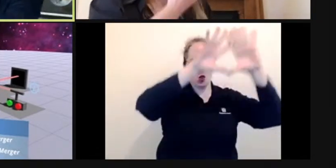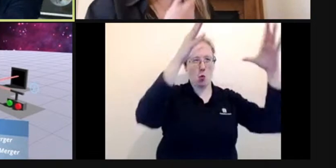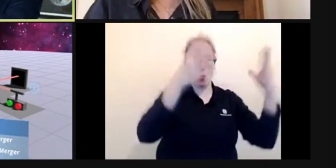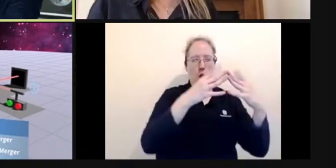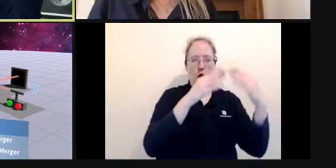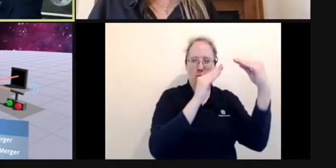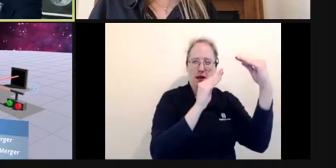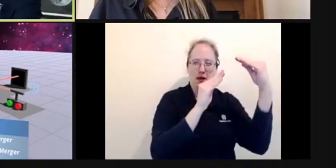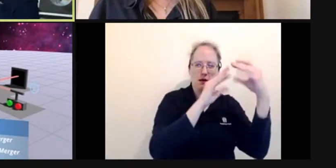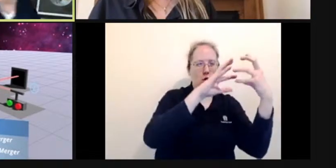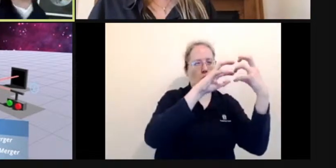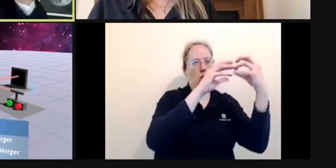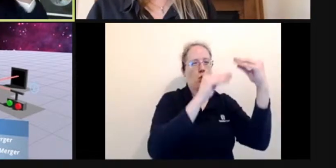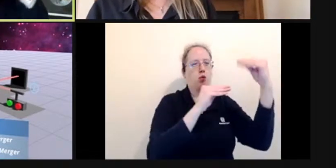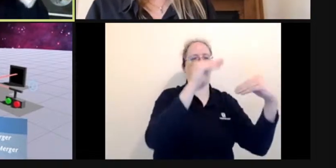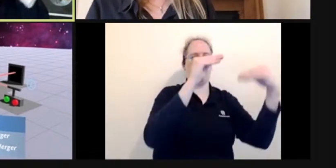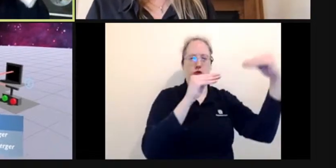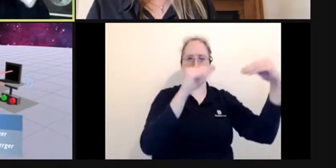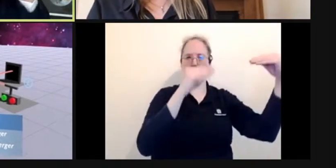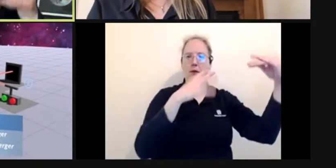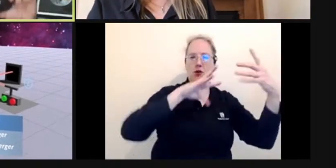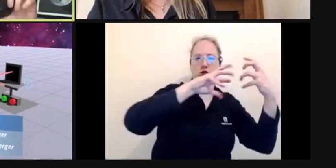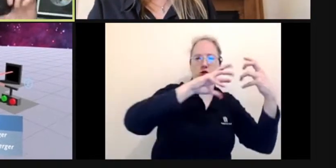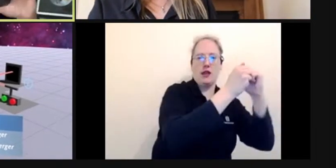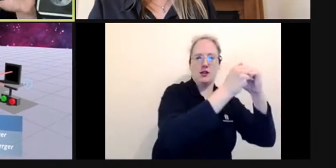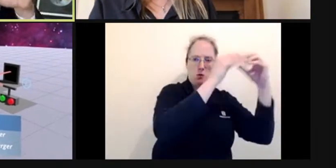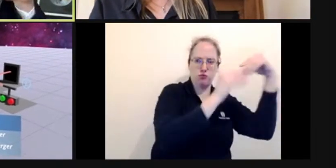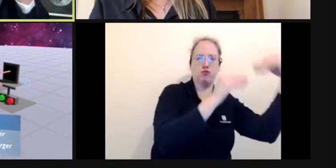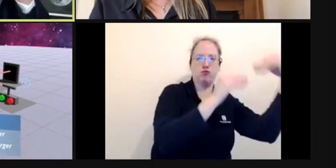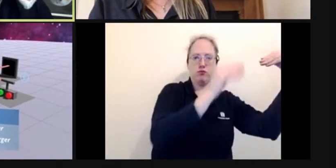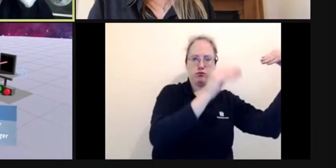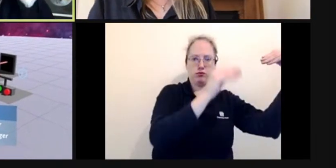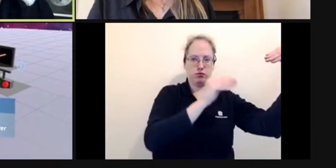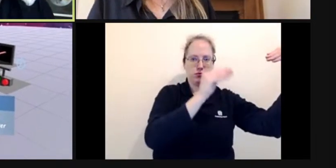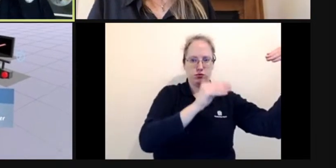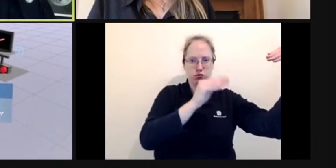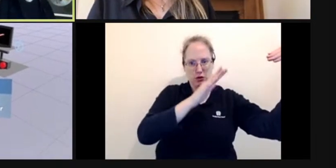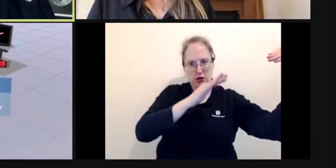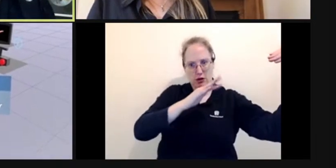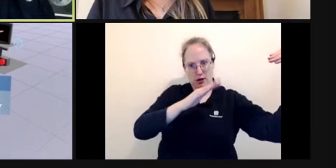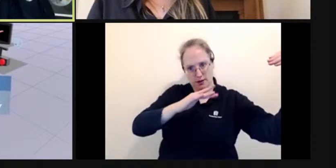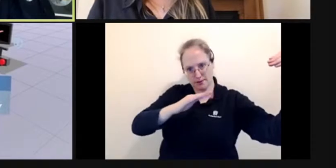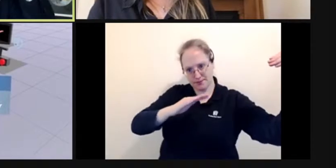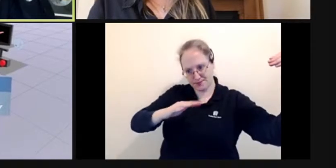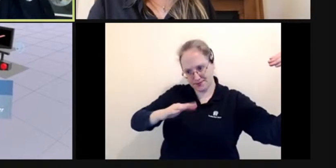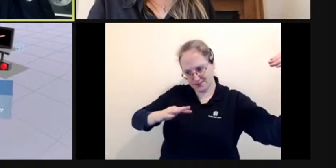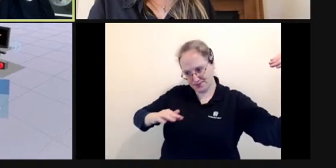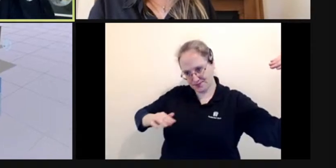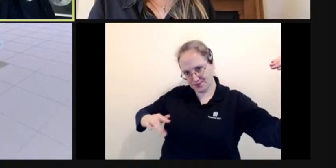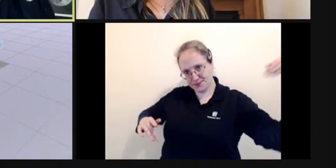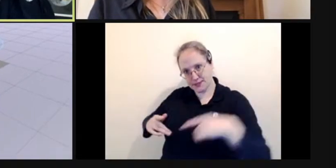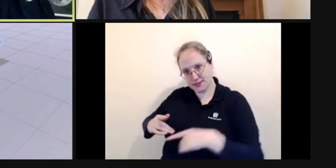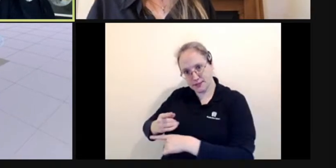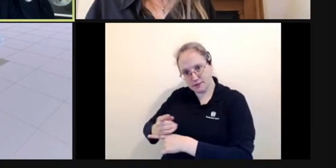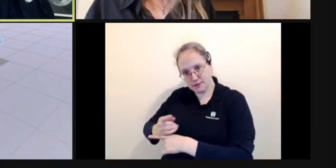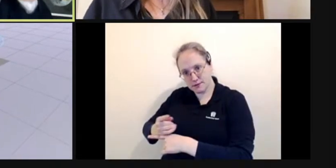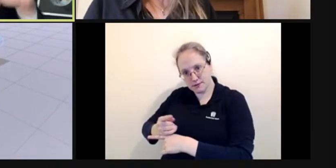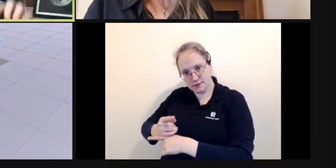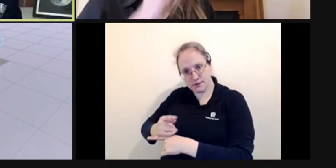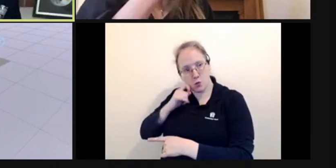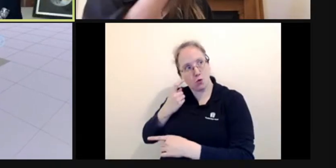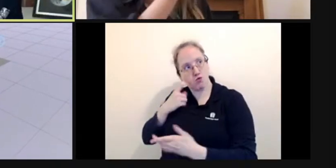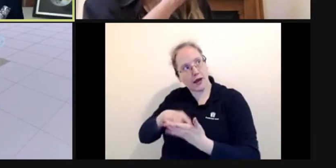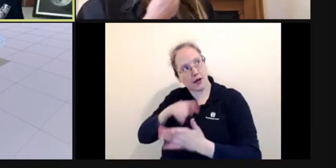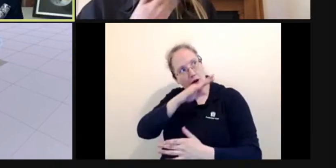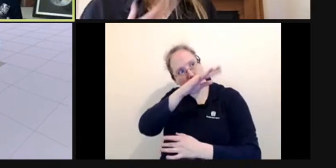hopefully, how that works. Now, let's find your black hole. Let's do the black hole merger. So click that